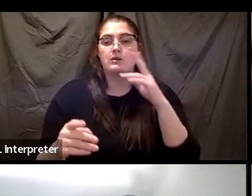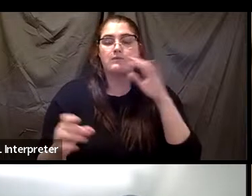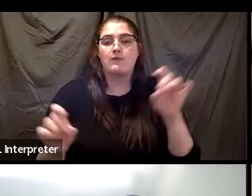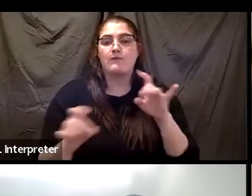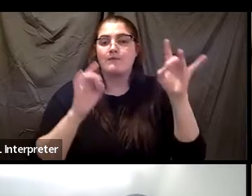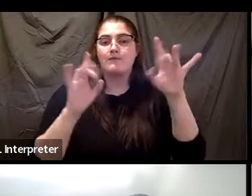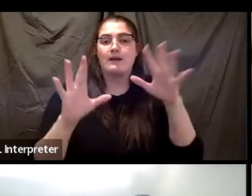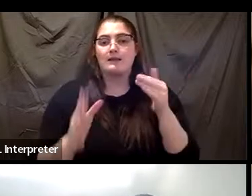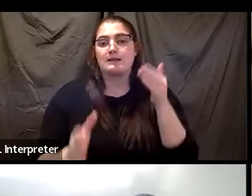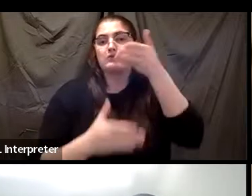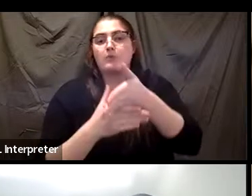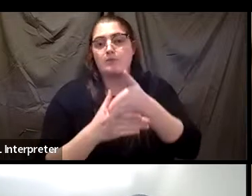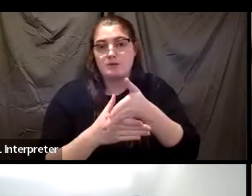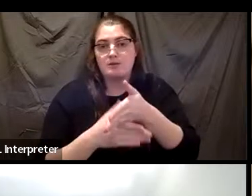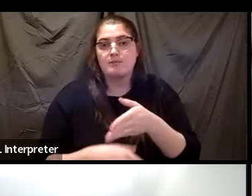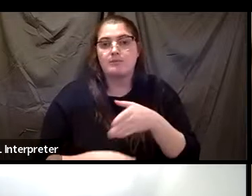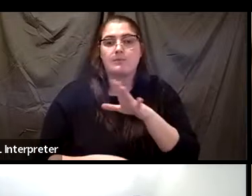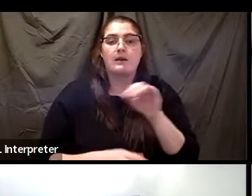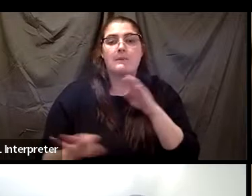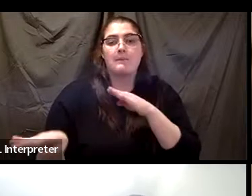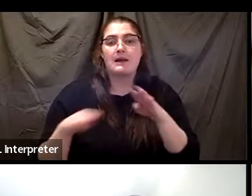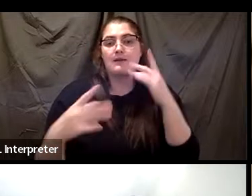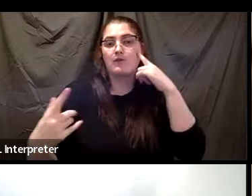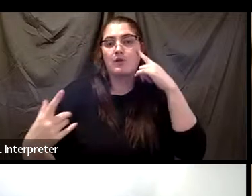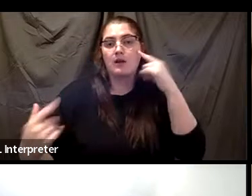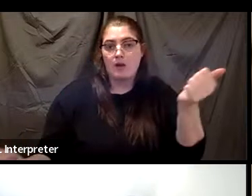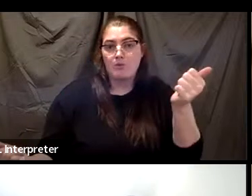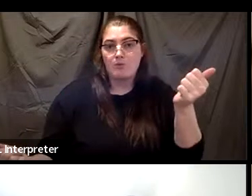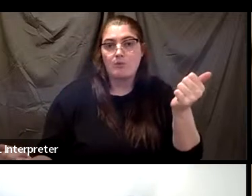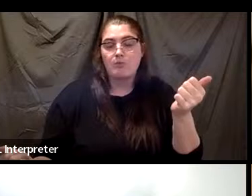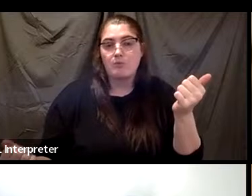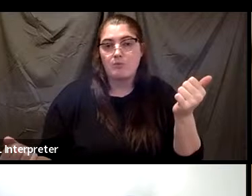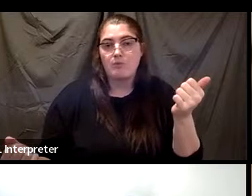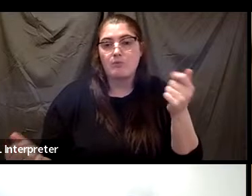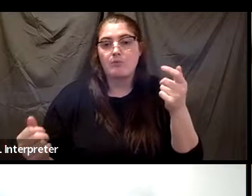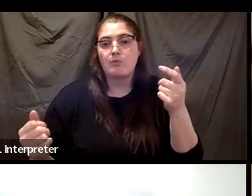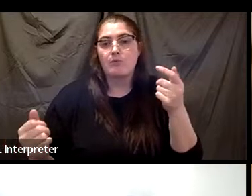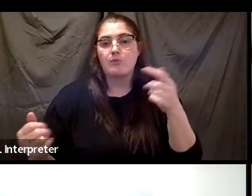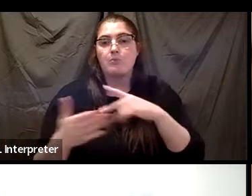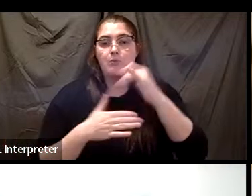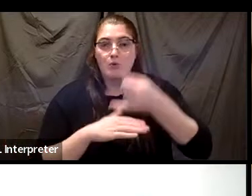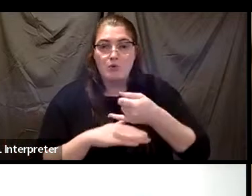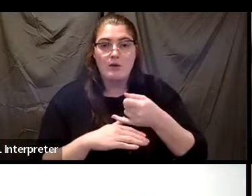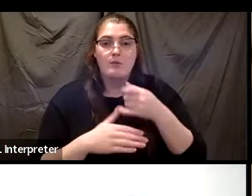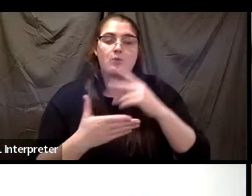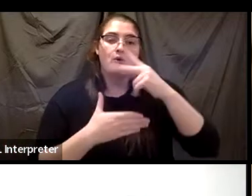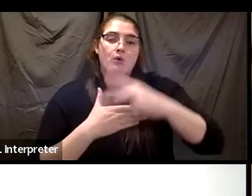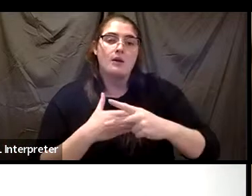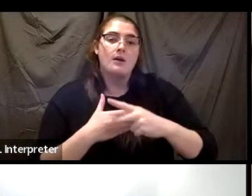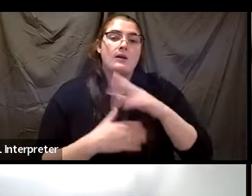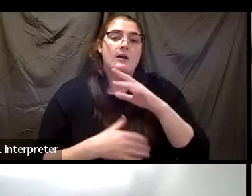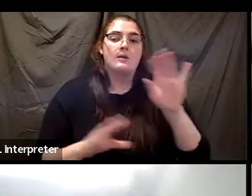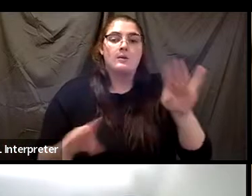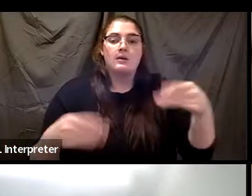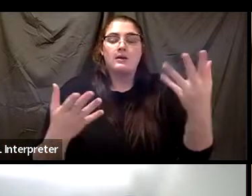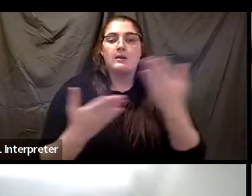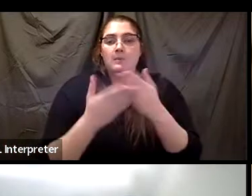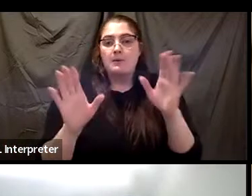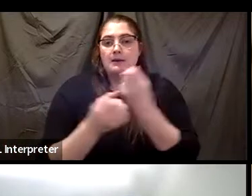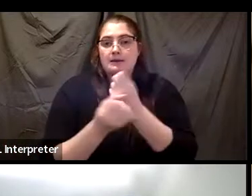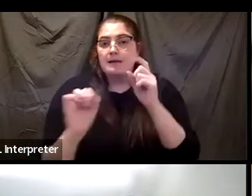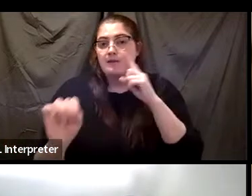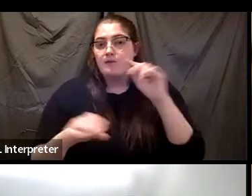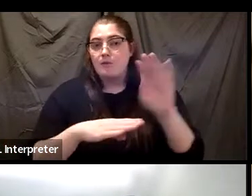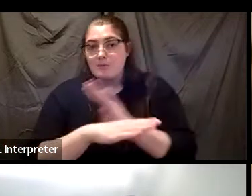interruption and behavioral health programs and provide more public safety for support for businesses and the expansion of the